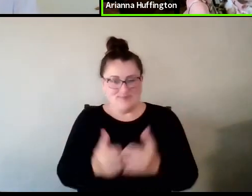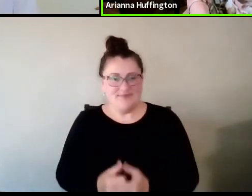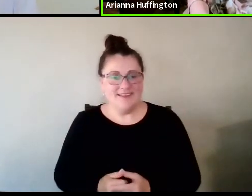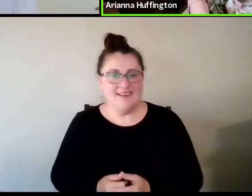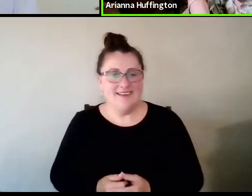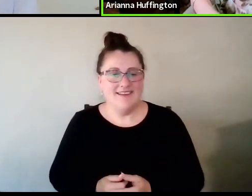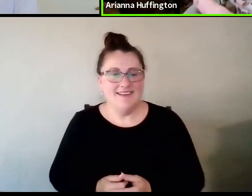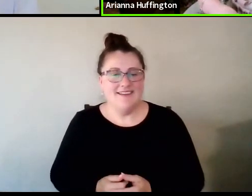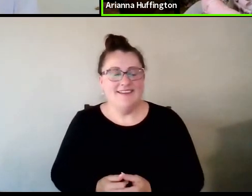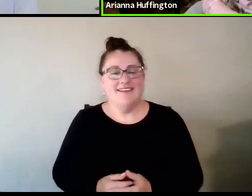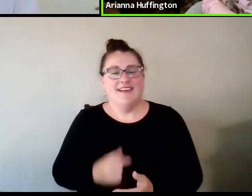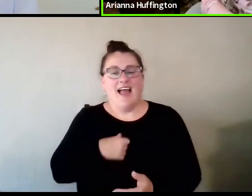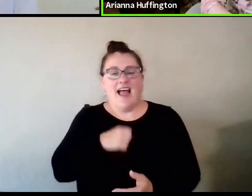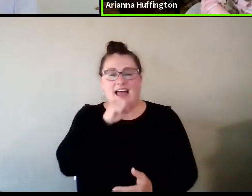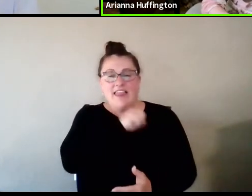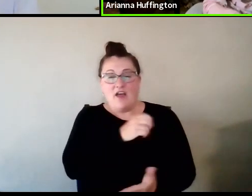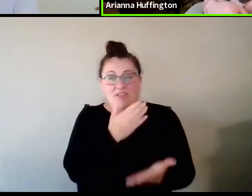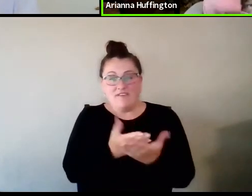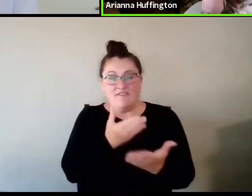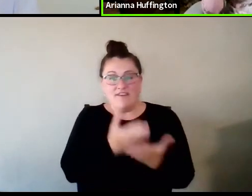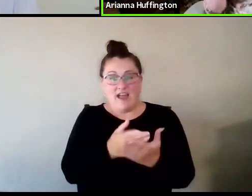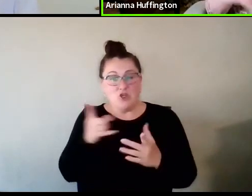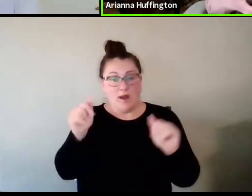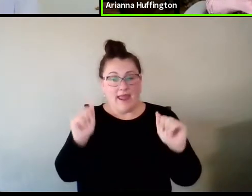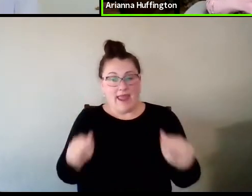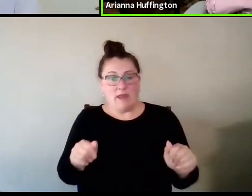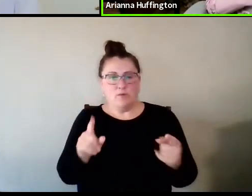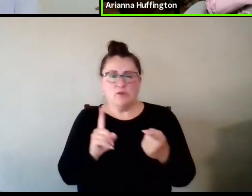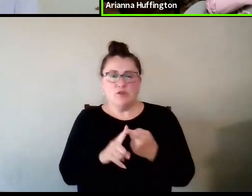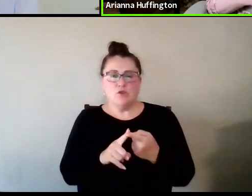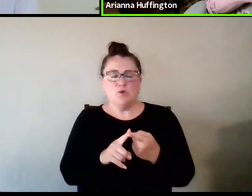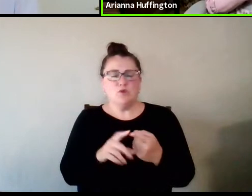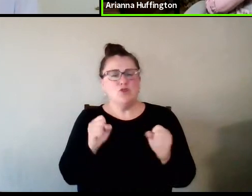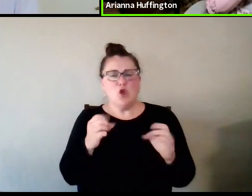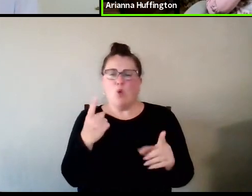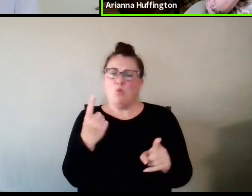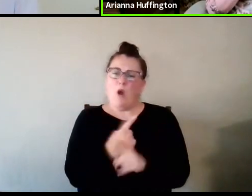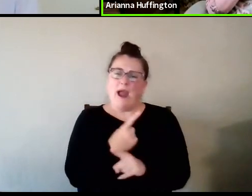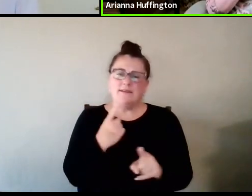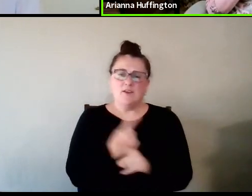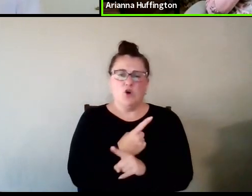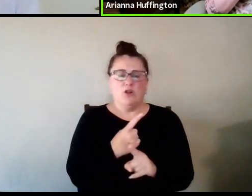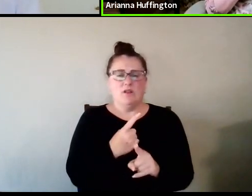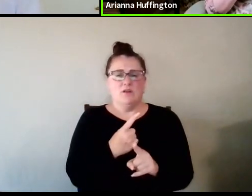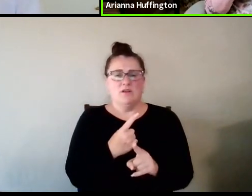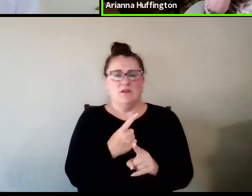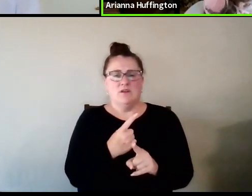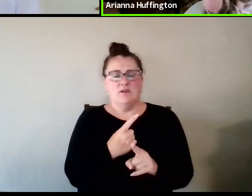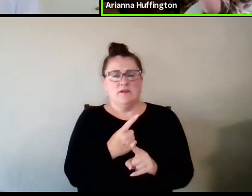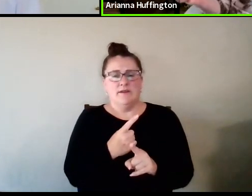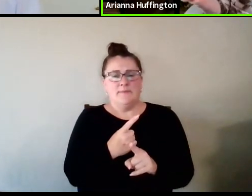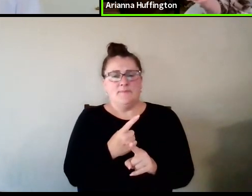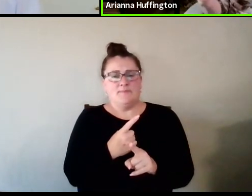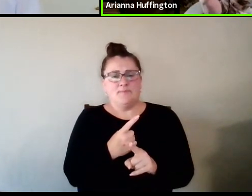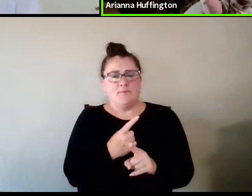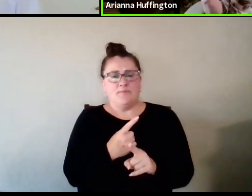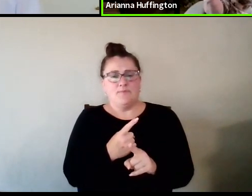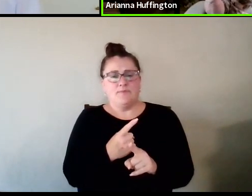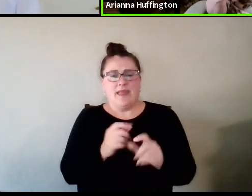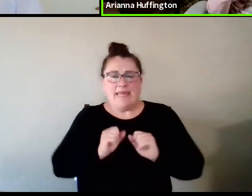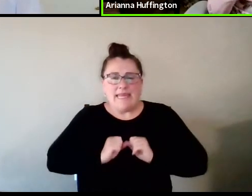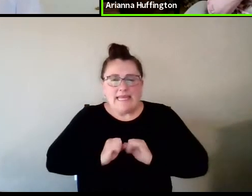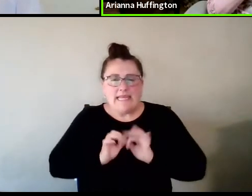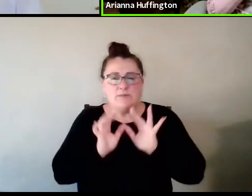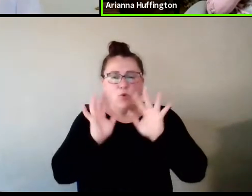I love the fact that you are able to make it so practical and yet so